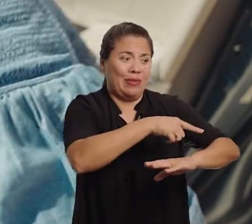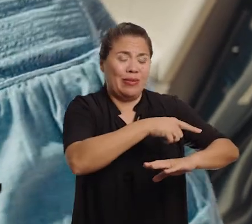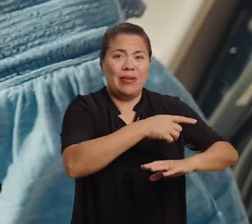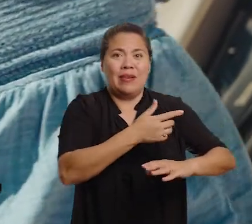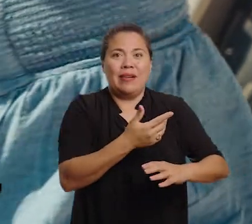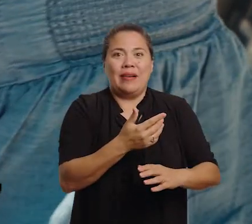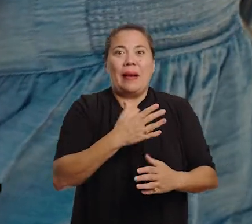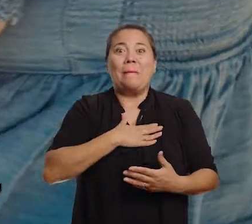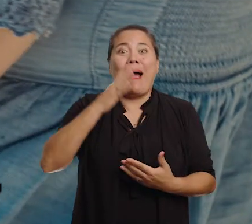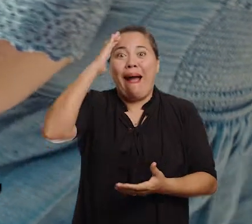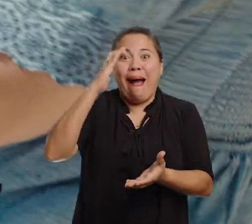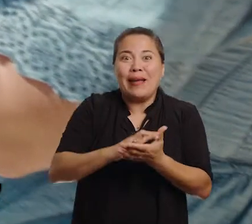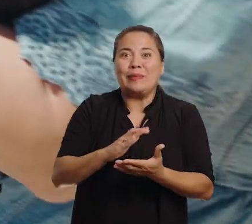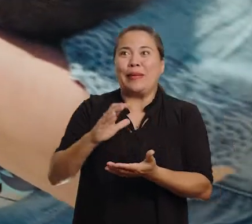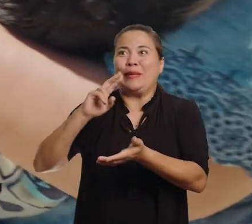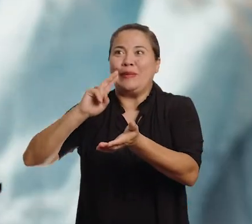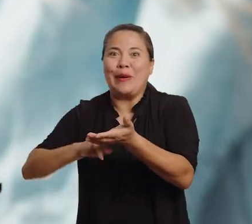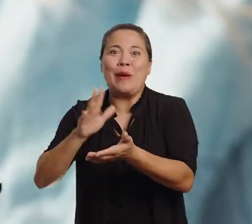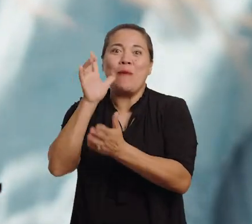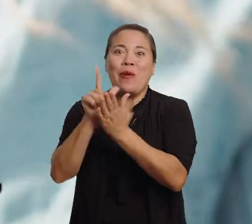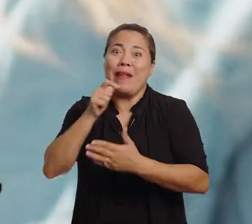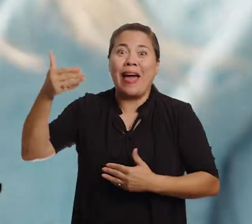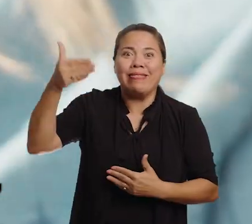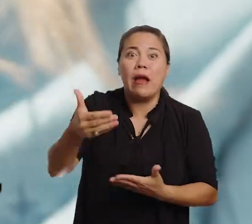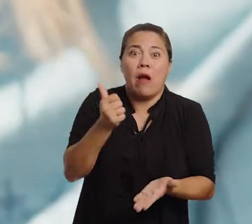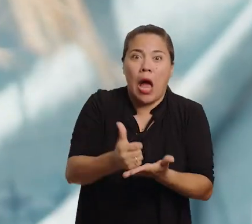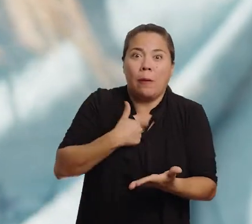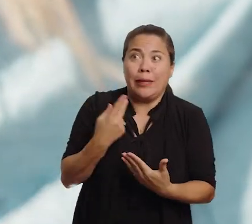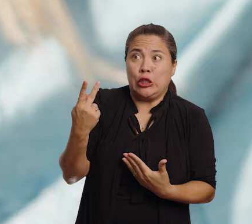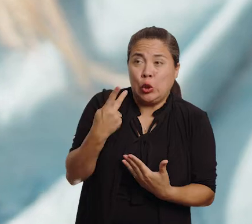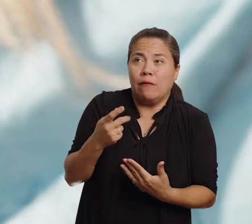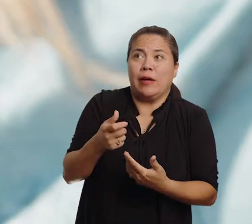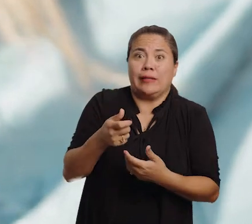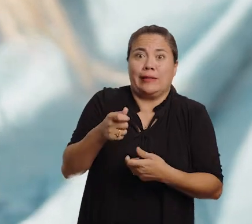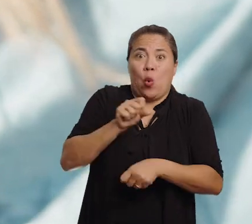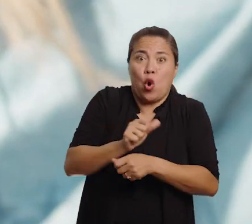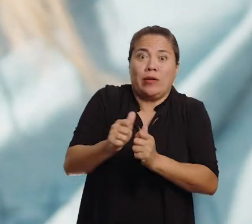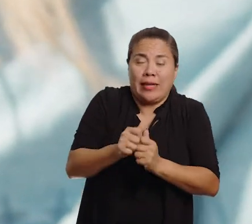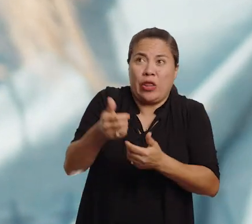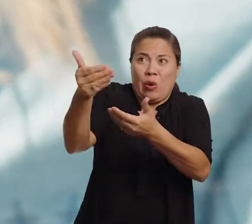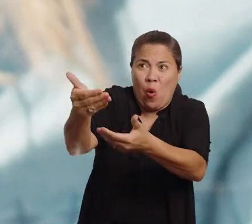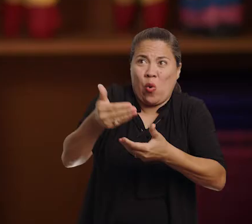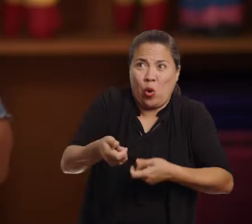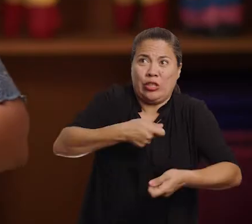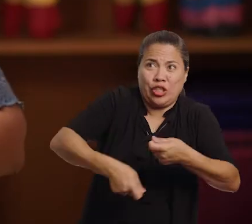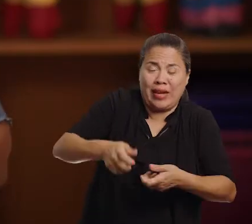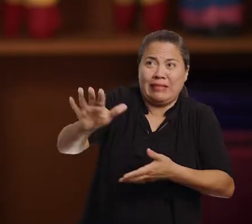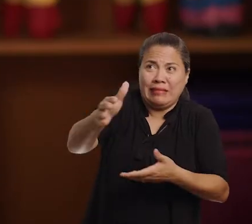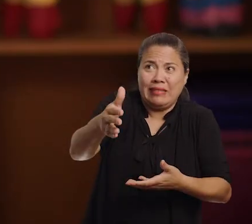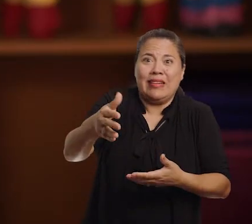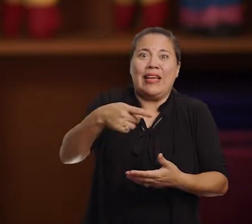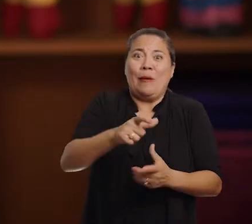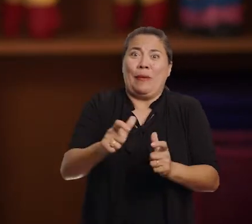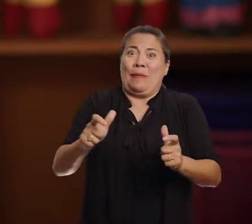table? Or I didn't have my husband or a nurse or mother-in-law to help me kind of double handle him together and like hold him up